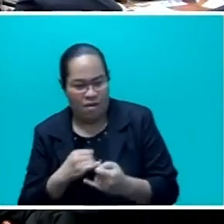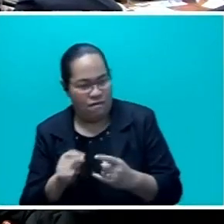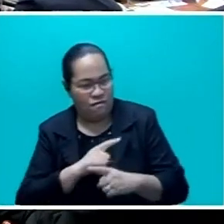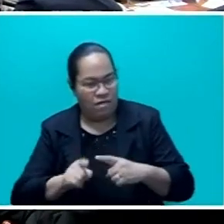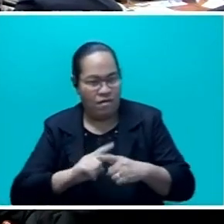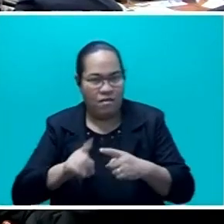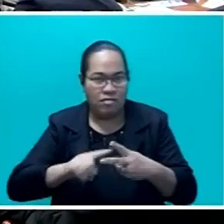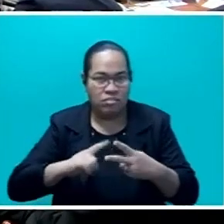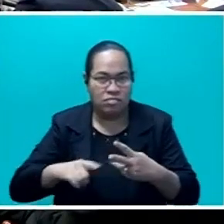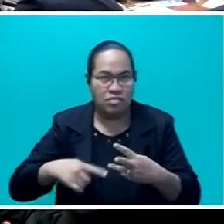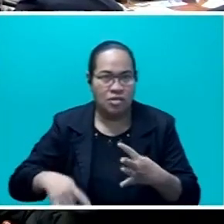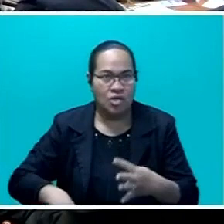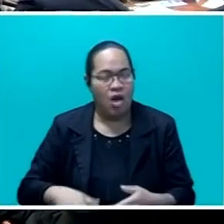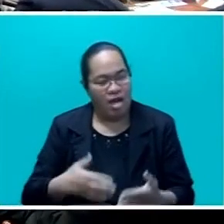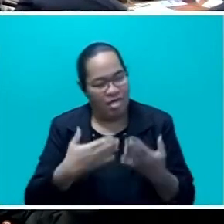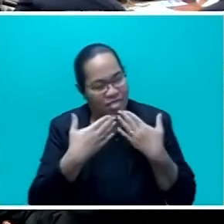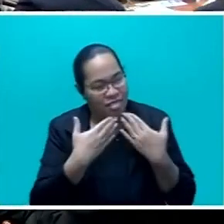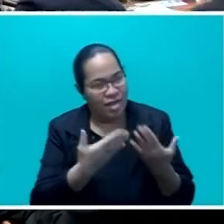player. Thank you, Honorable.